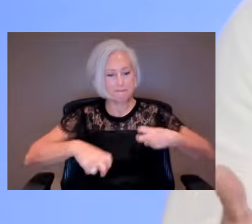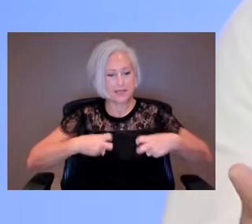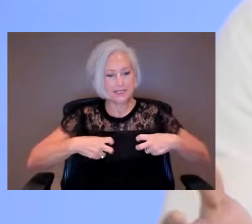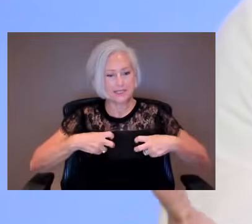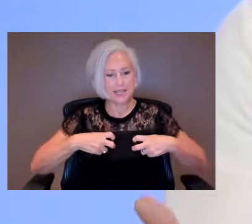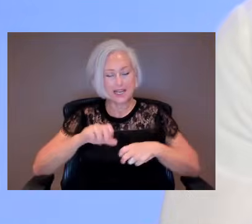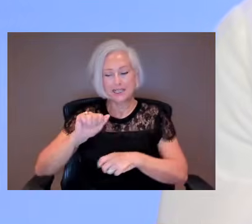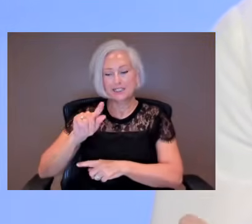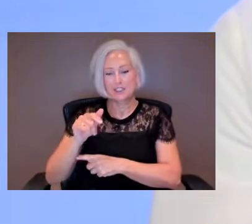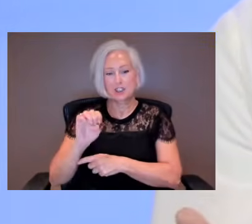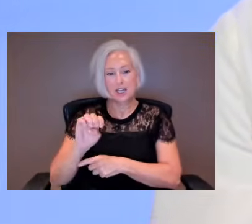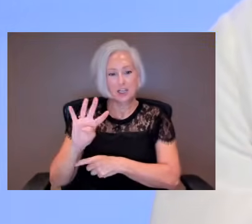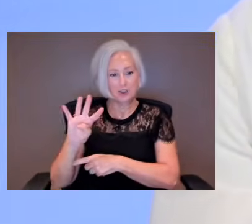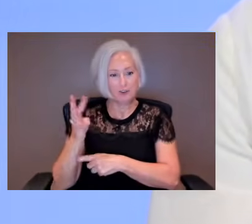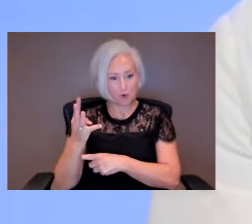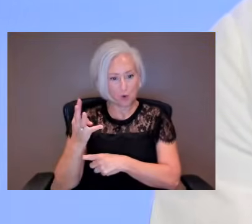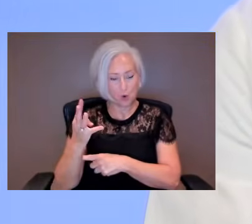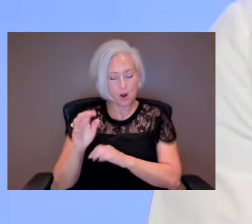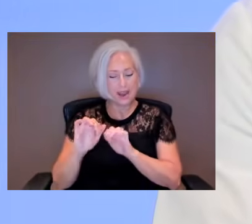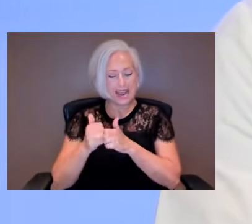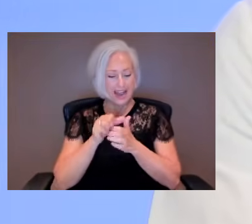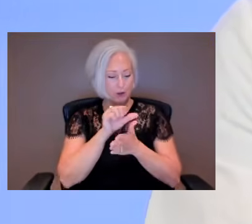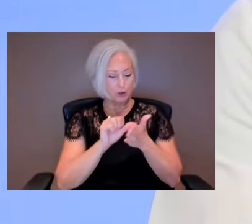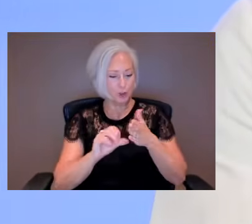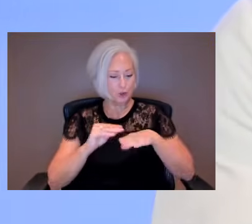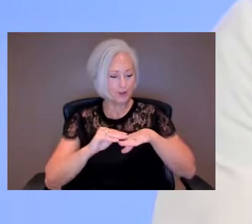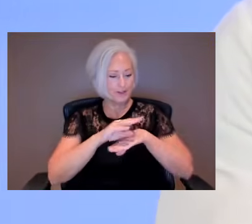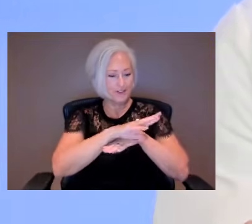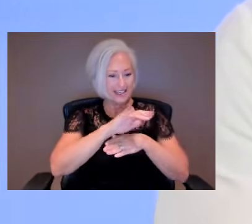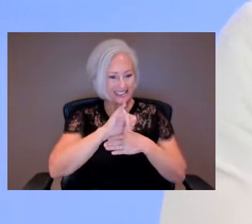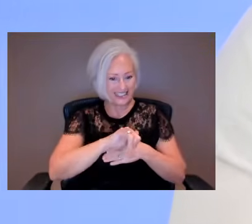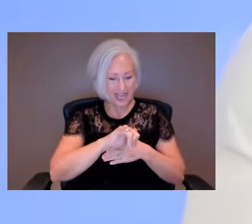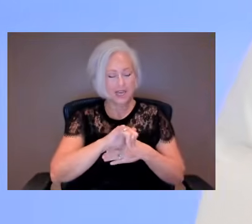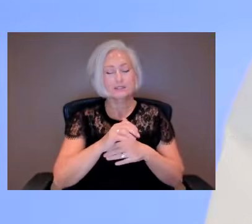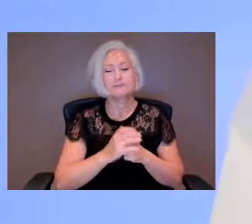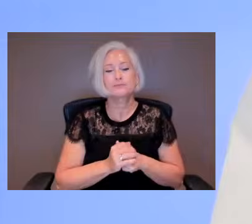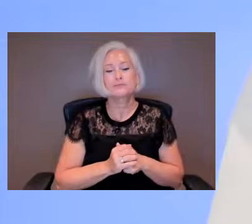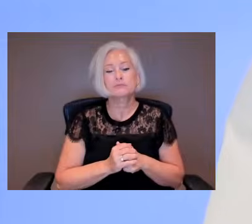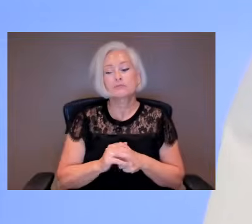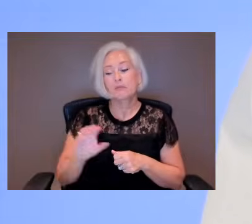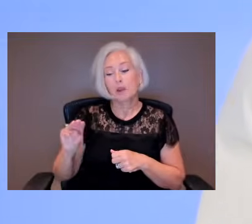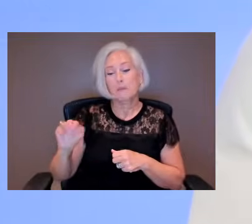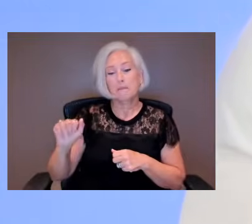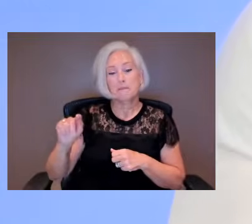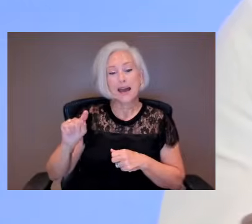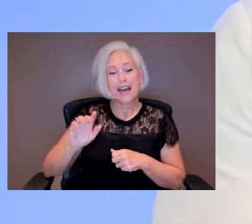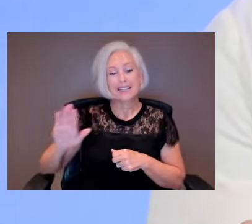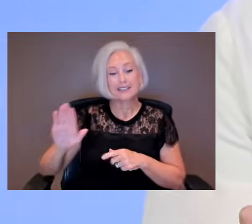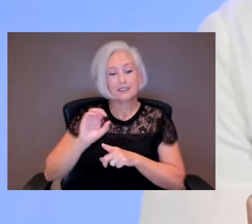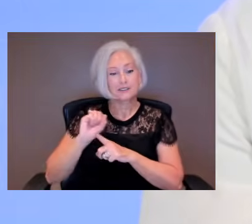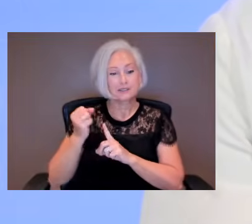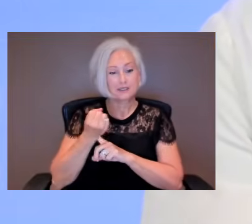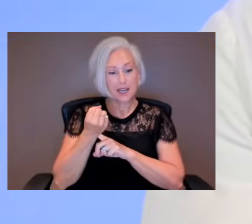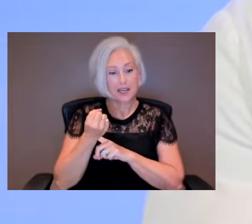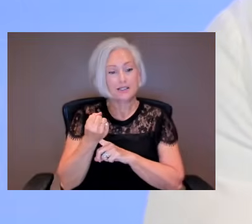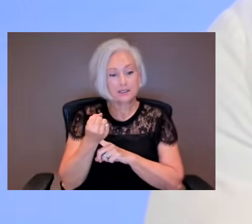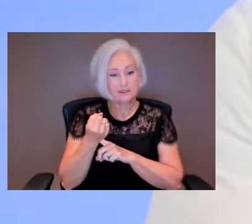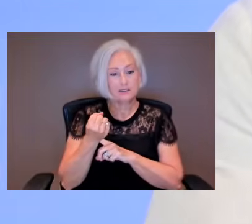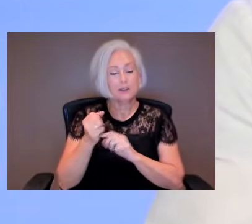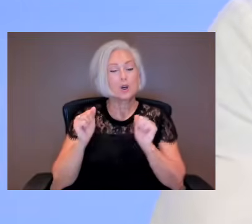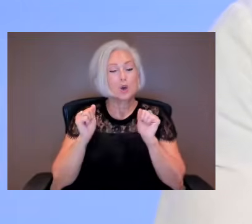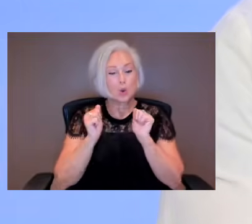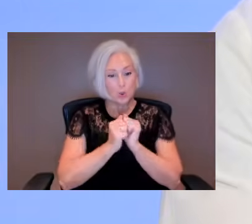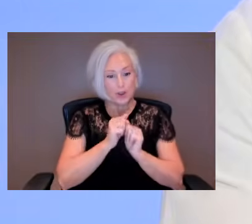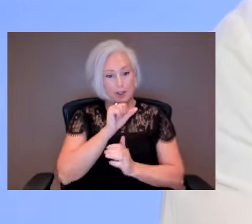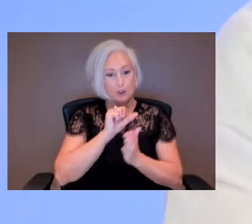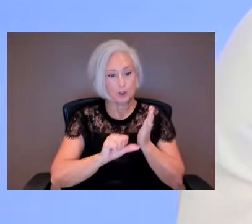surgery plays in stage 4 disease. In Matt's case, I felt like with surgery, I could not only remove